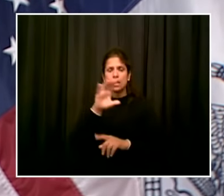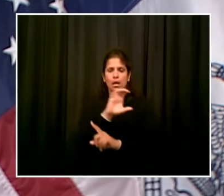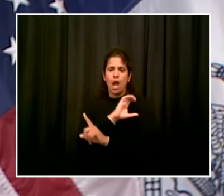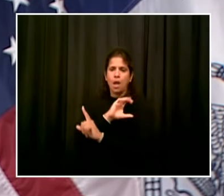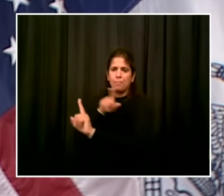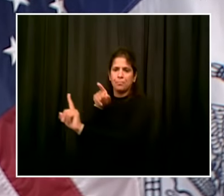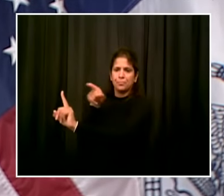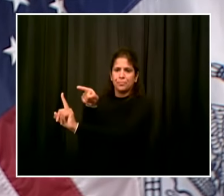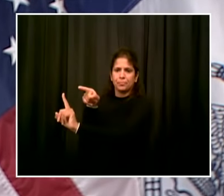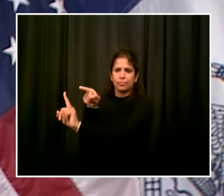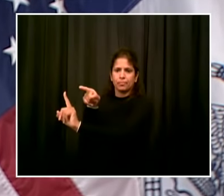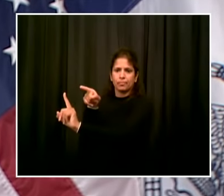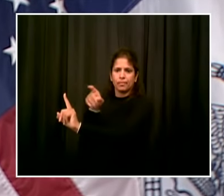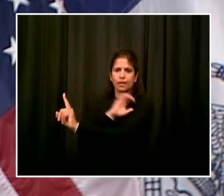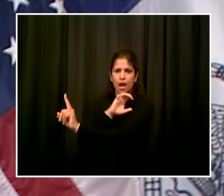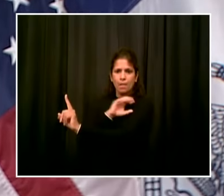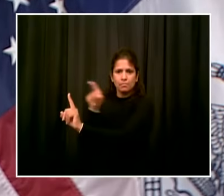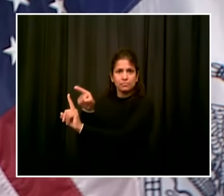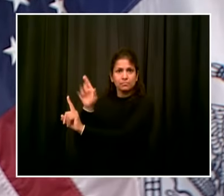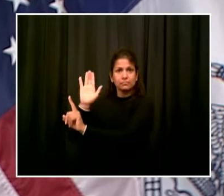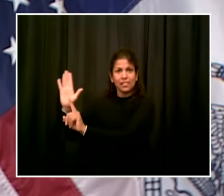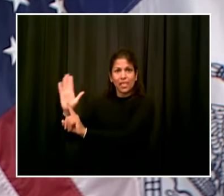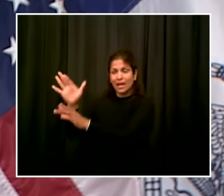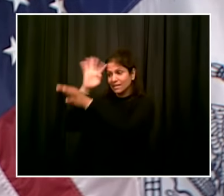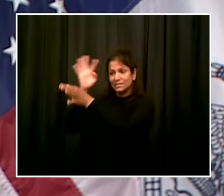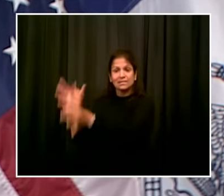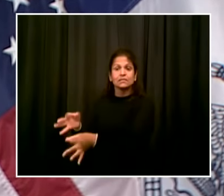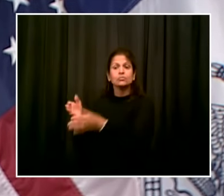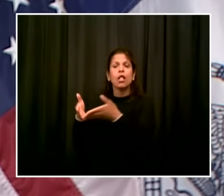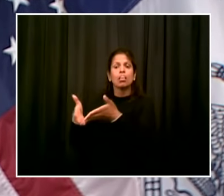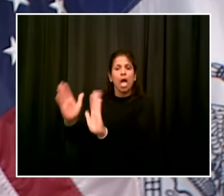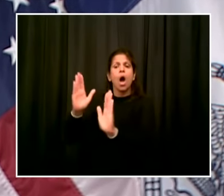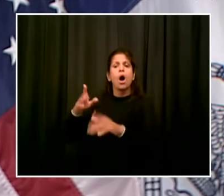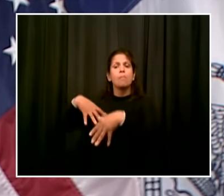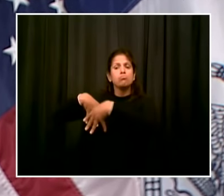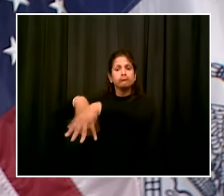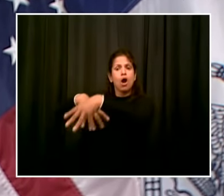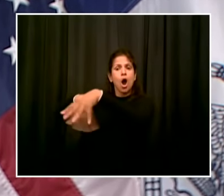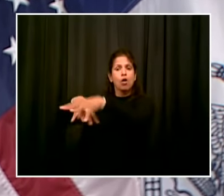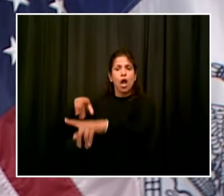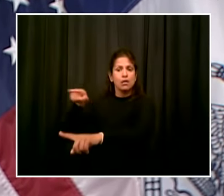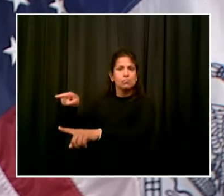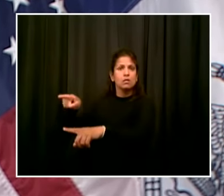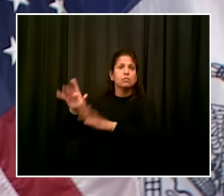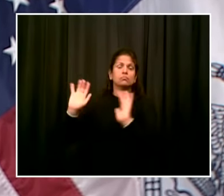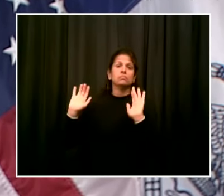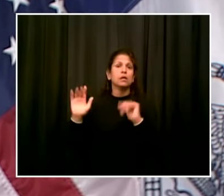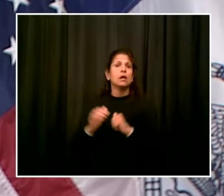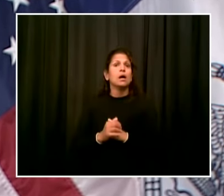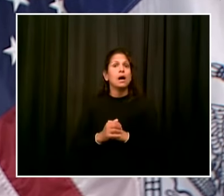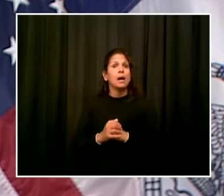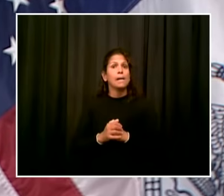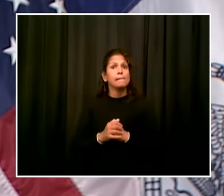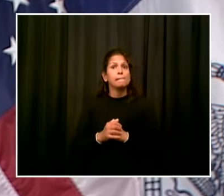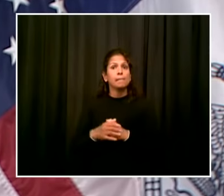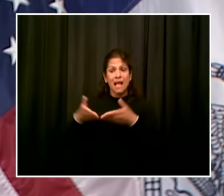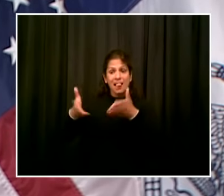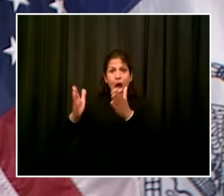was of the size or the type that they should be given the street to march on or stay on the sidewalk or whatever it is. These are long-standing